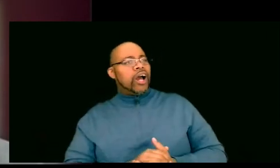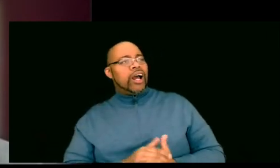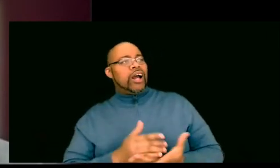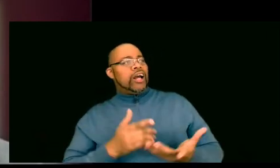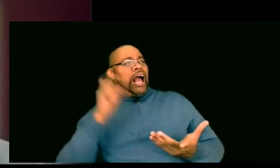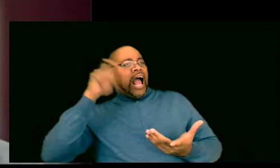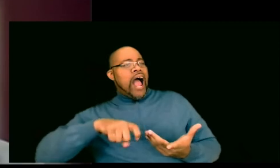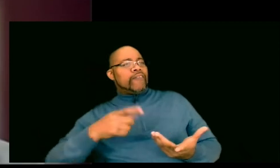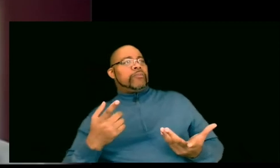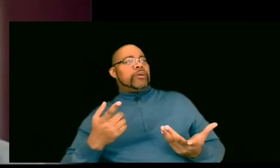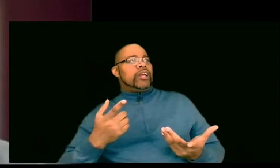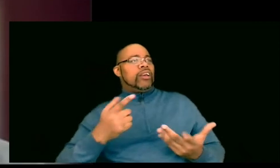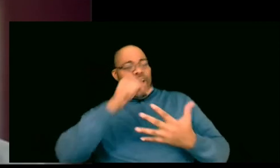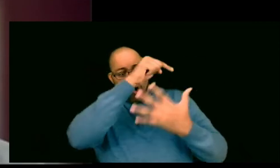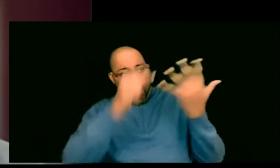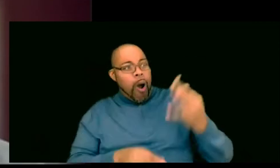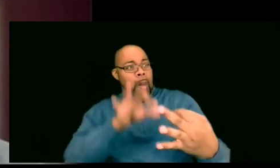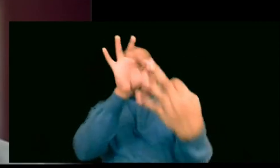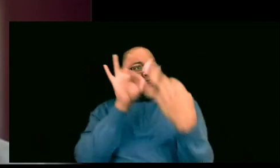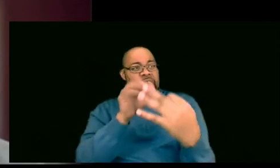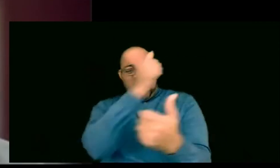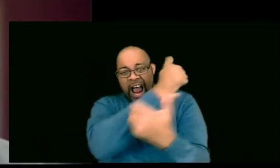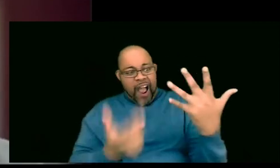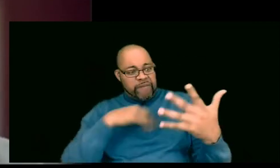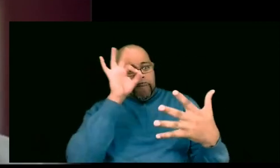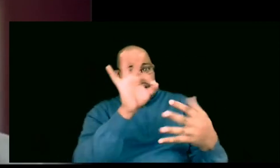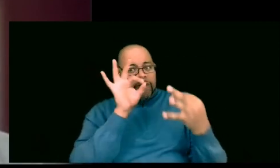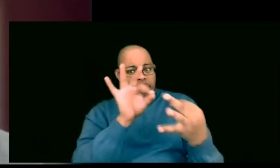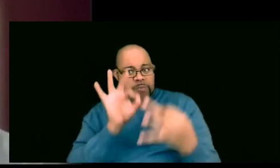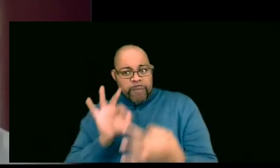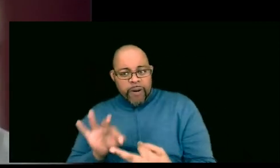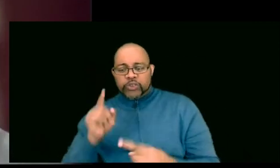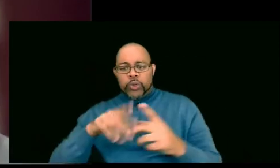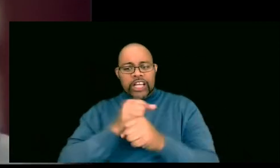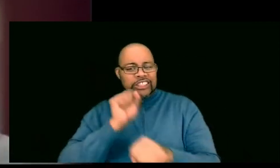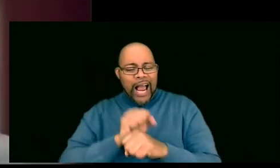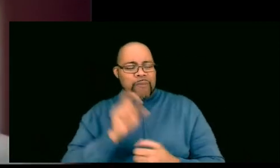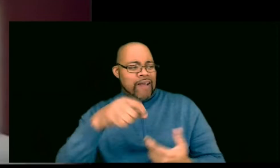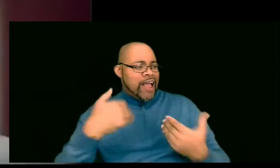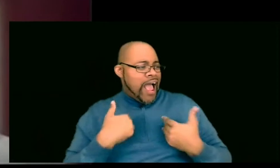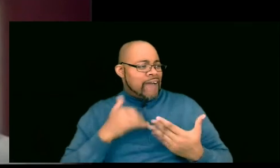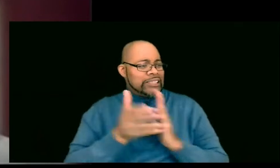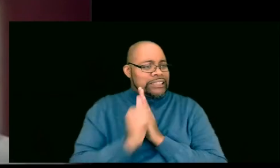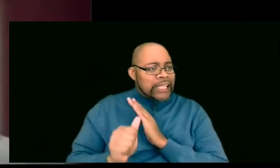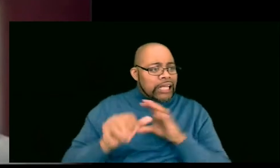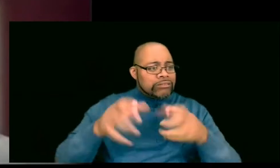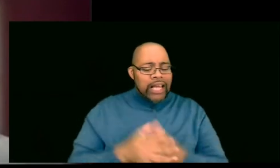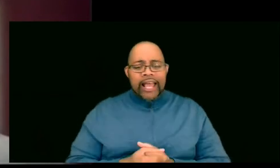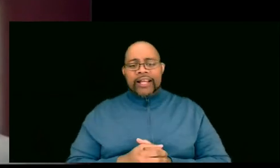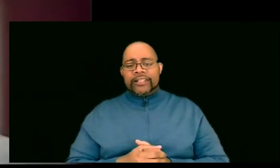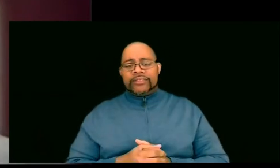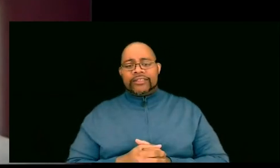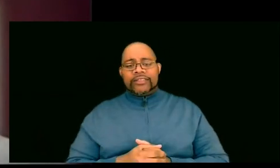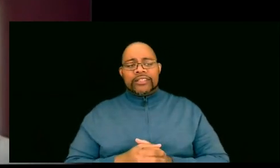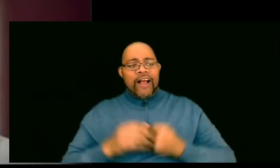my God, you got to be all of this and all of that to have that job. You got to have the skill